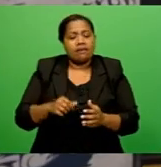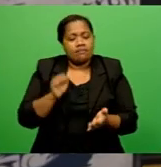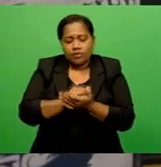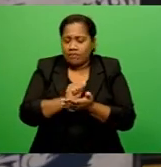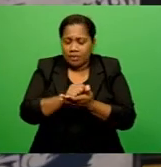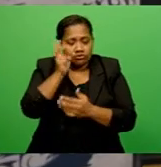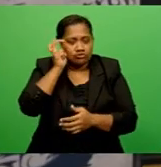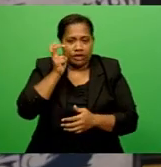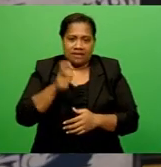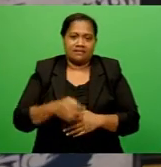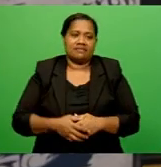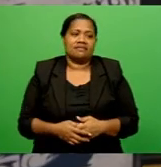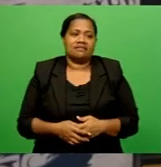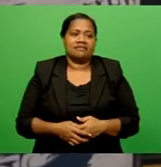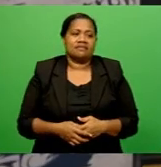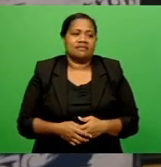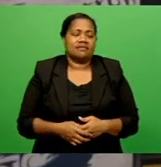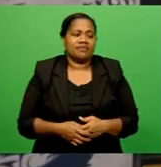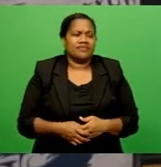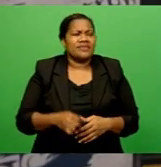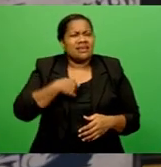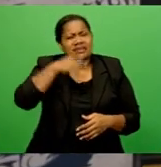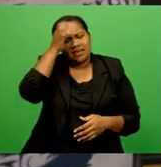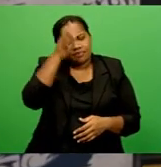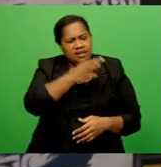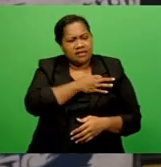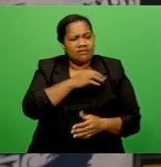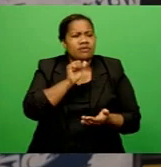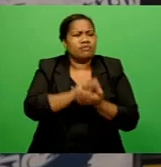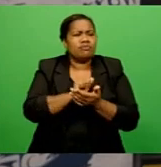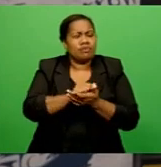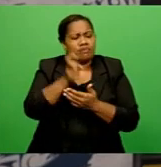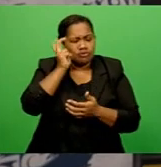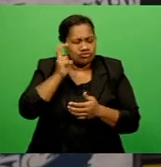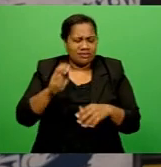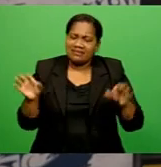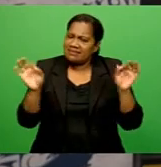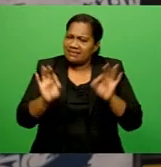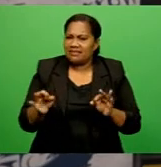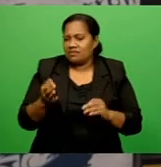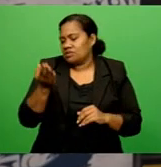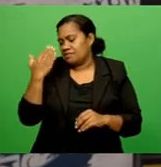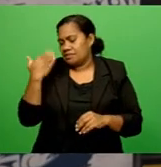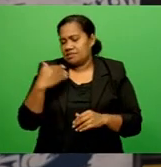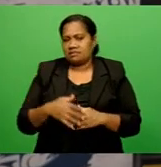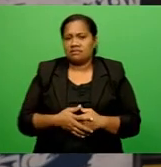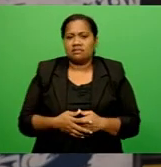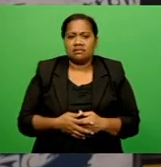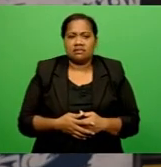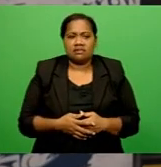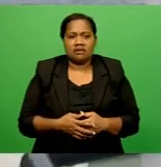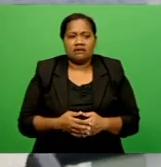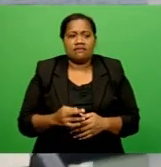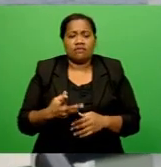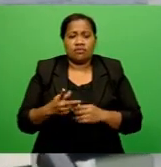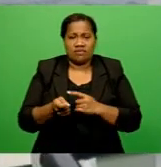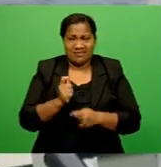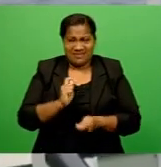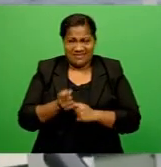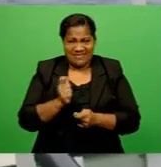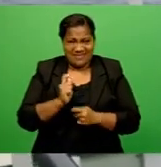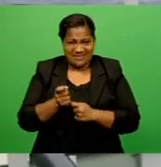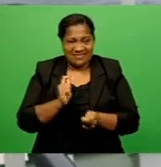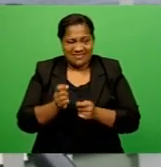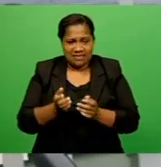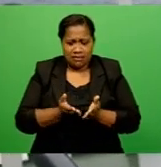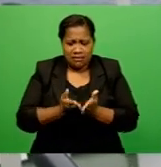Institution. I believed there was no proper training done in the past for the current fishing skippers. The shortage